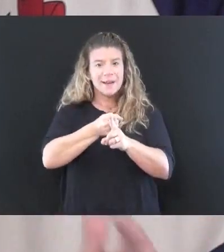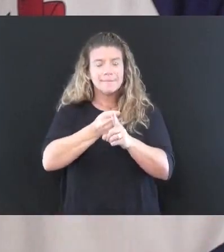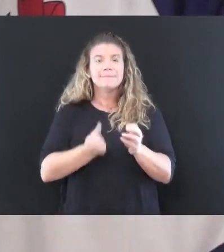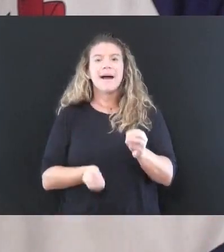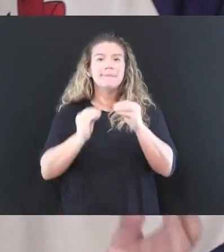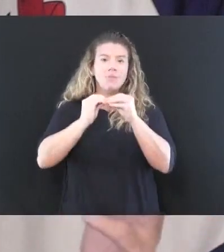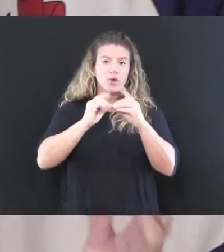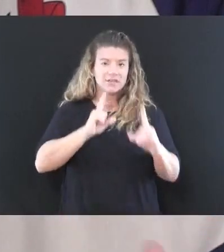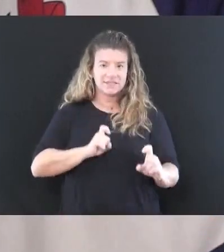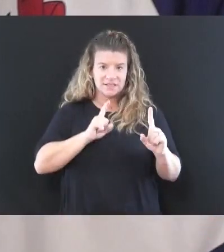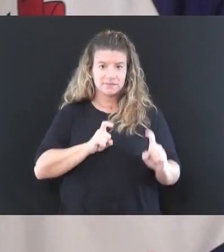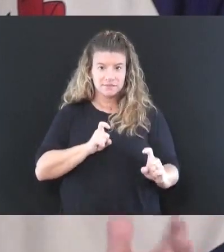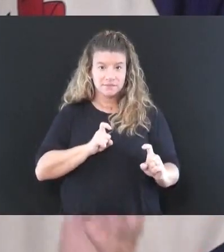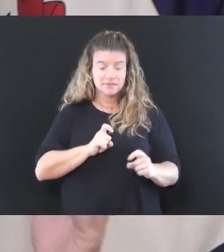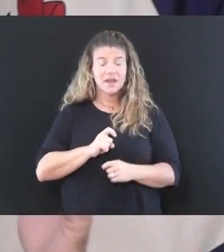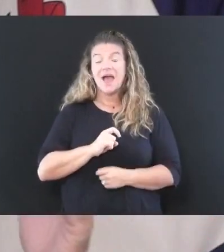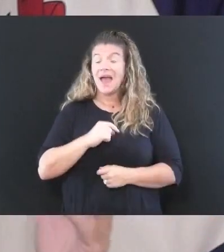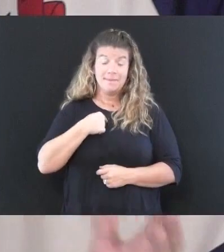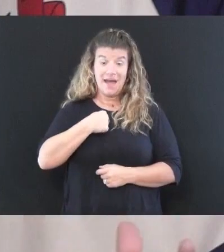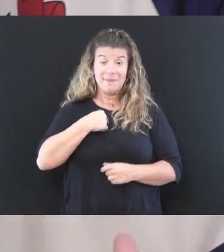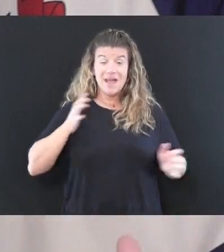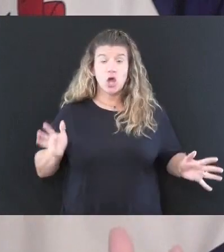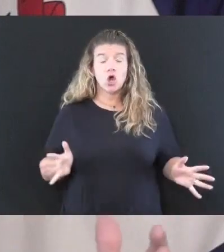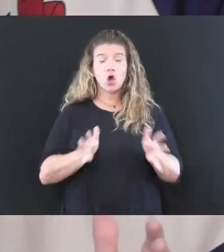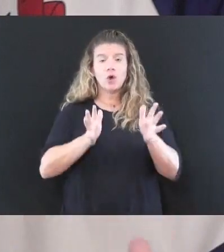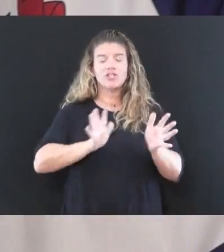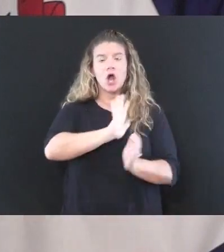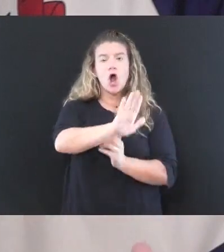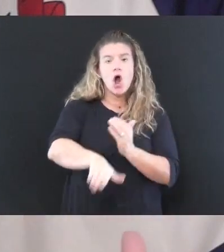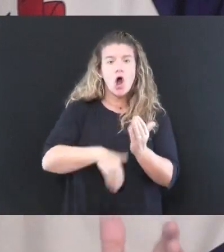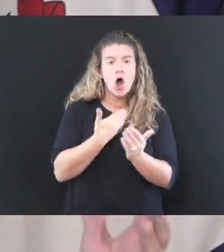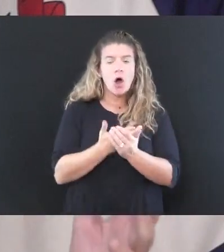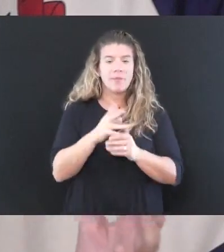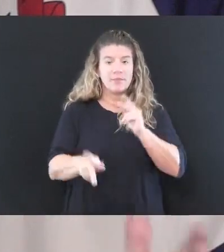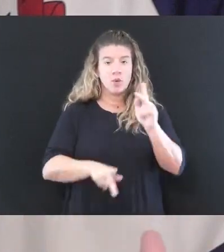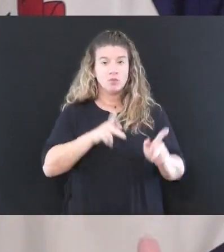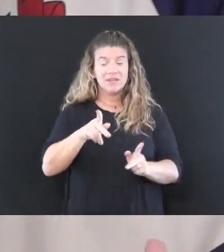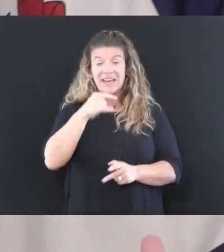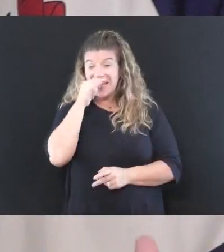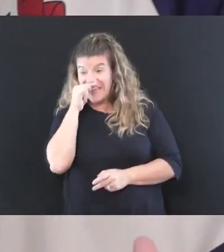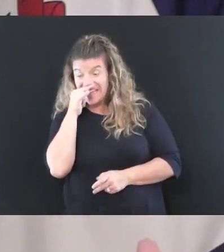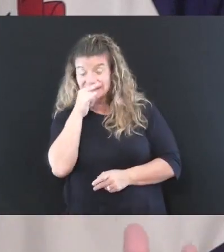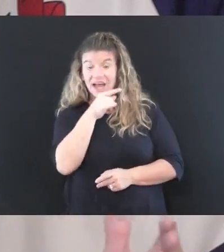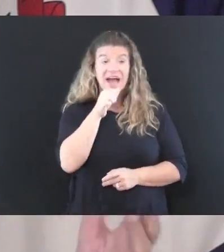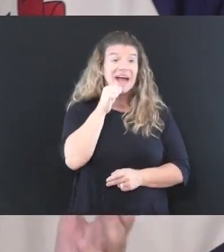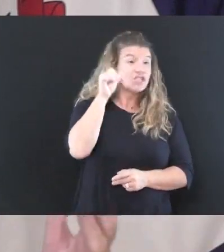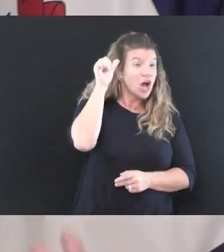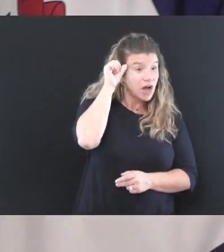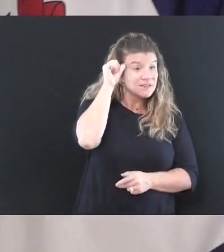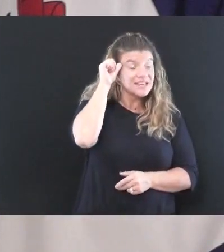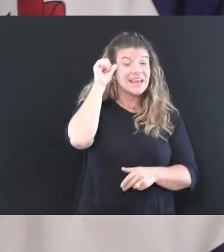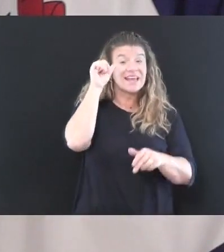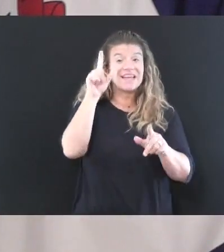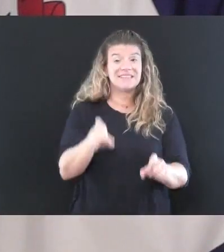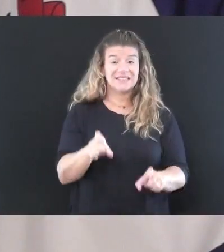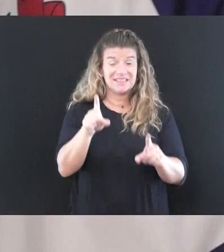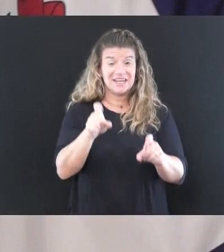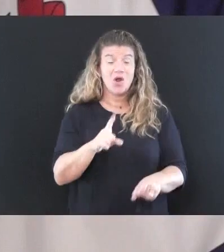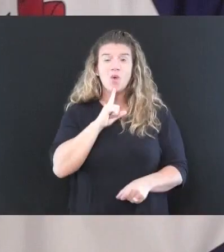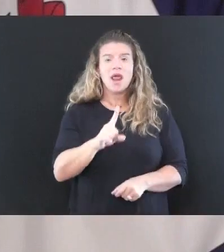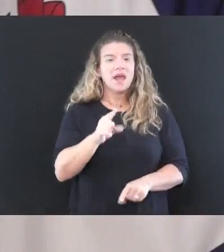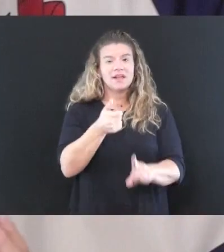encourage all kids as well as adults to go get tested. It is a nothing